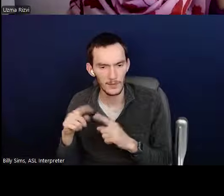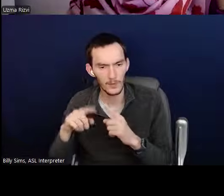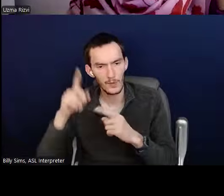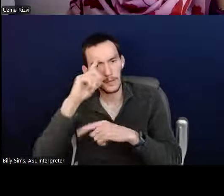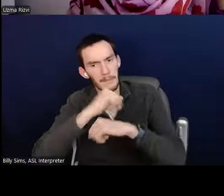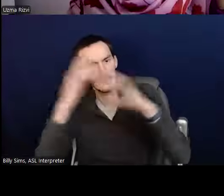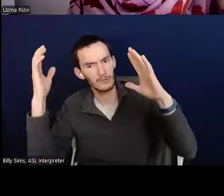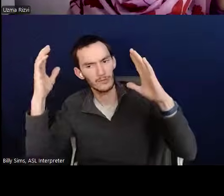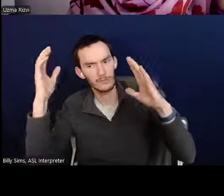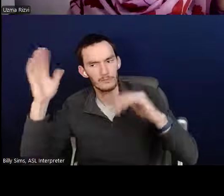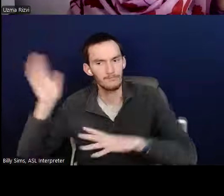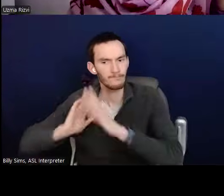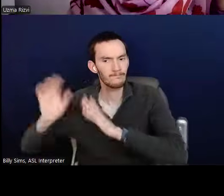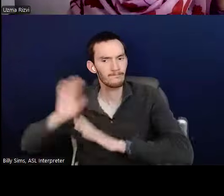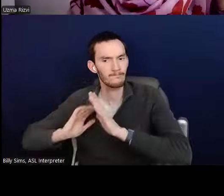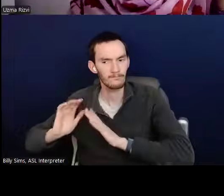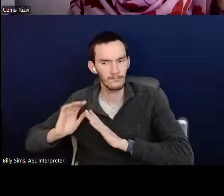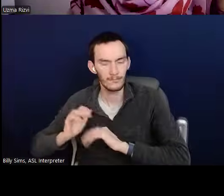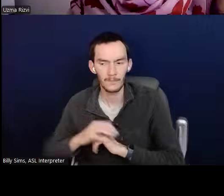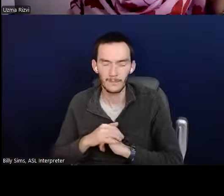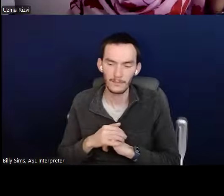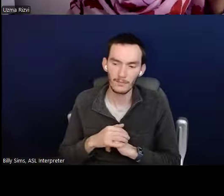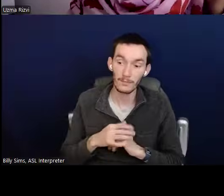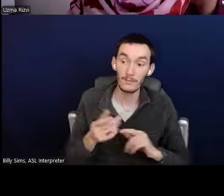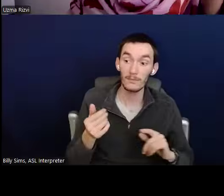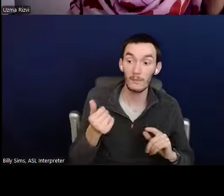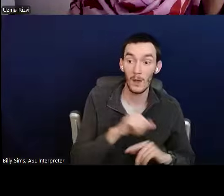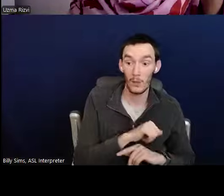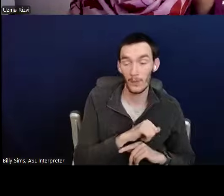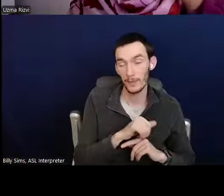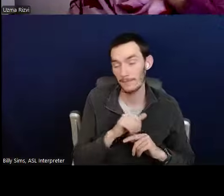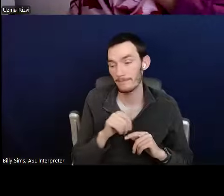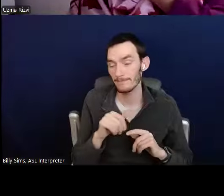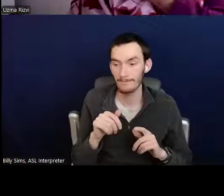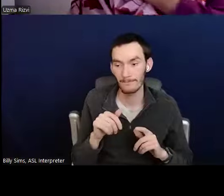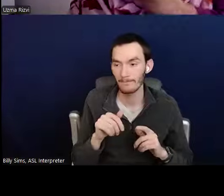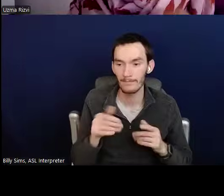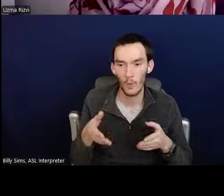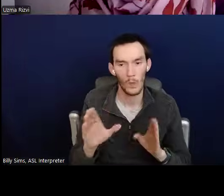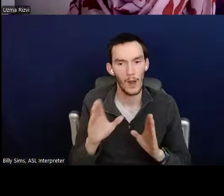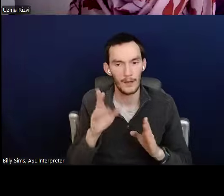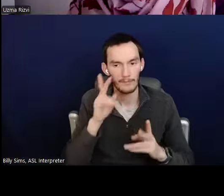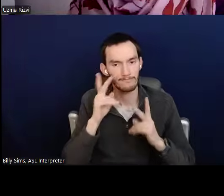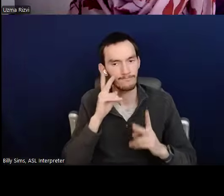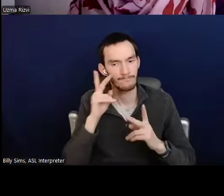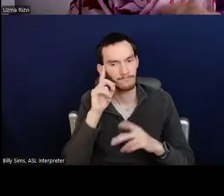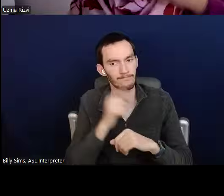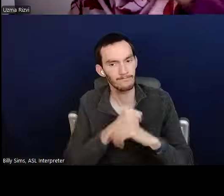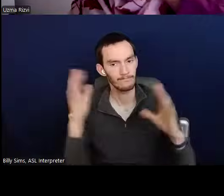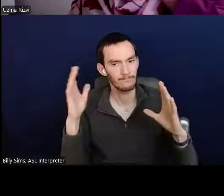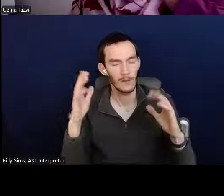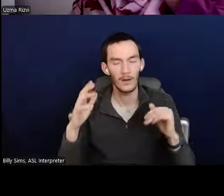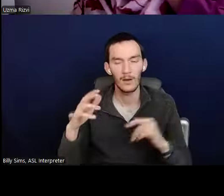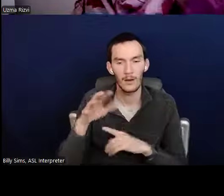imagine at that time. Another mode of sort of visualization that we've been using is a